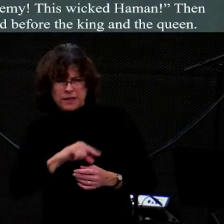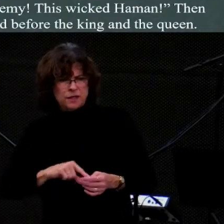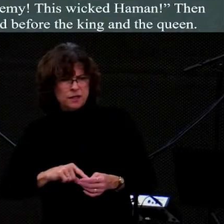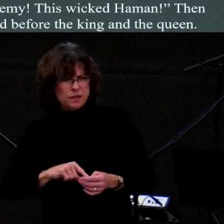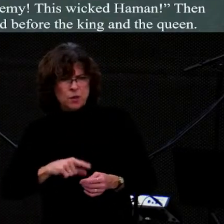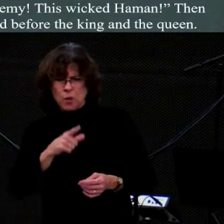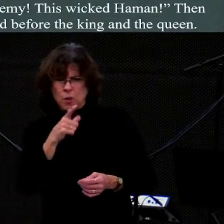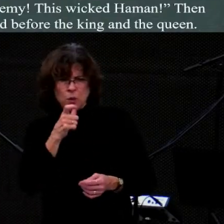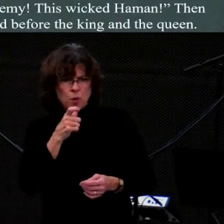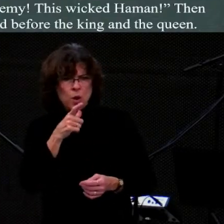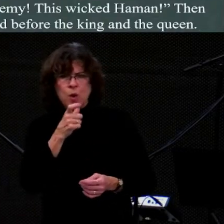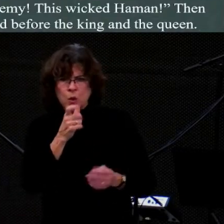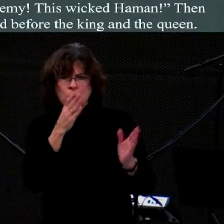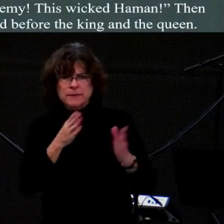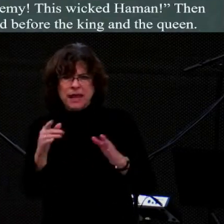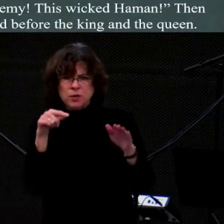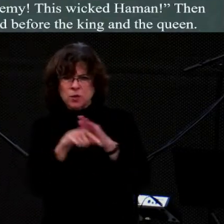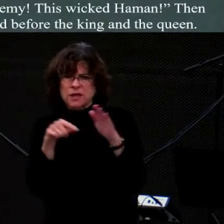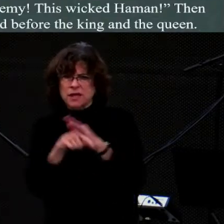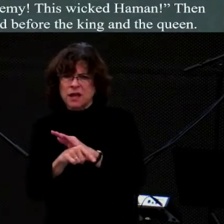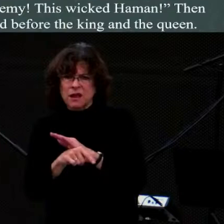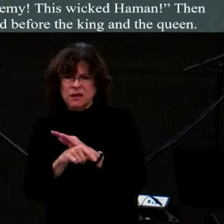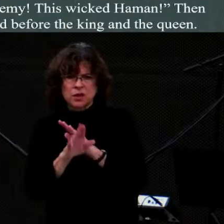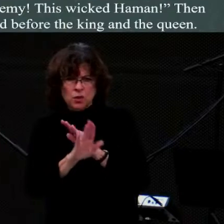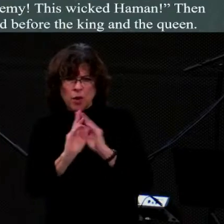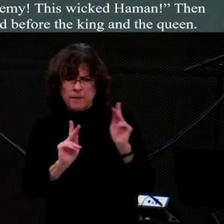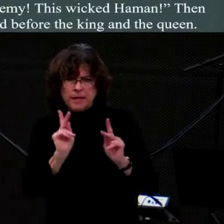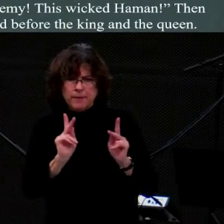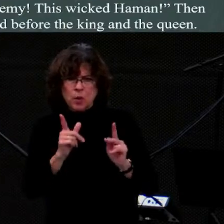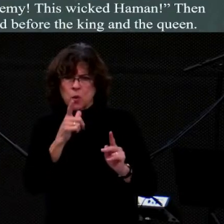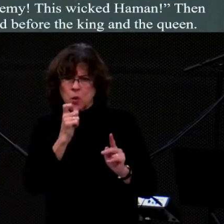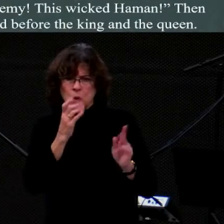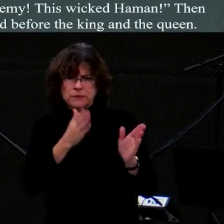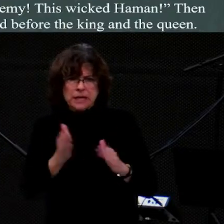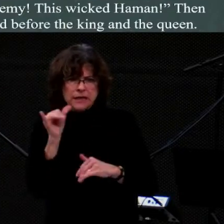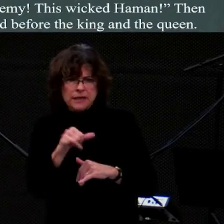who is he, and where is he, who has dared to do this?